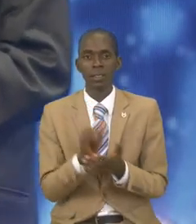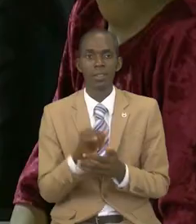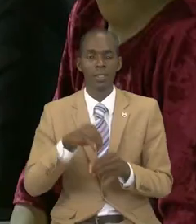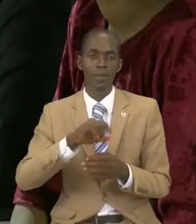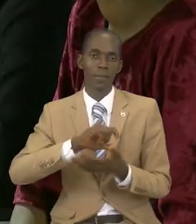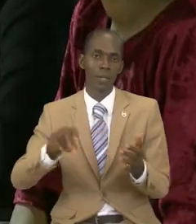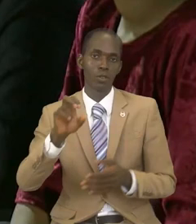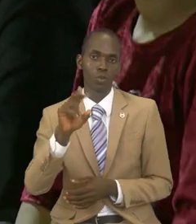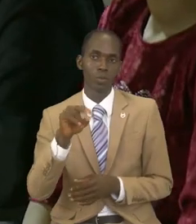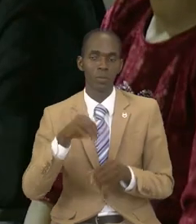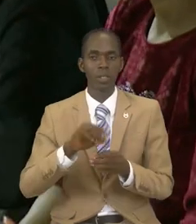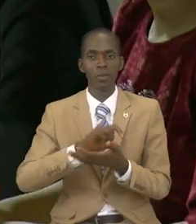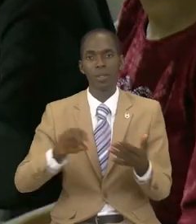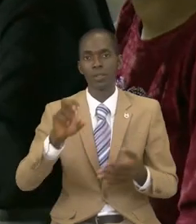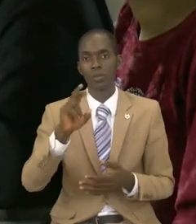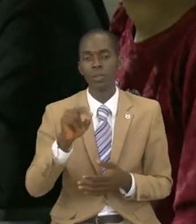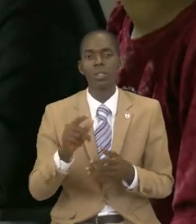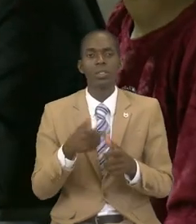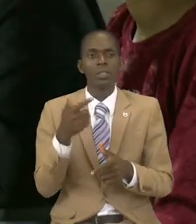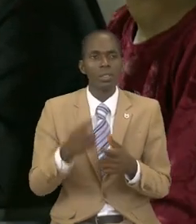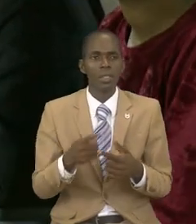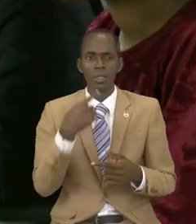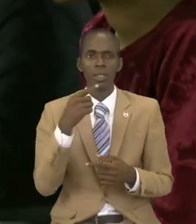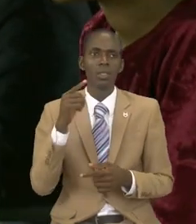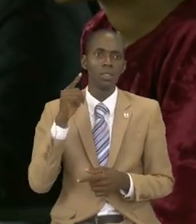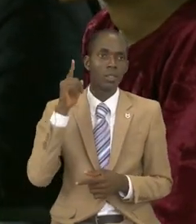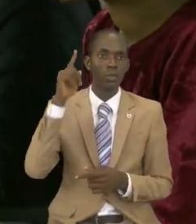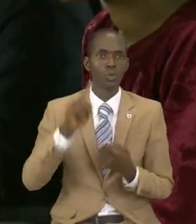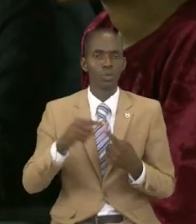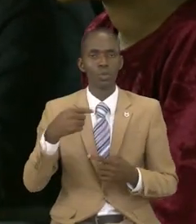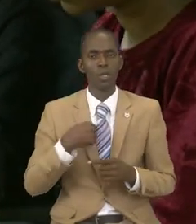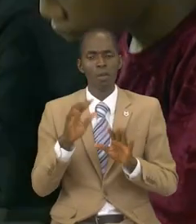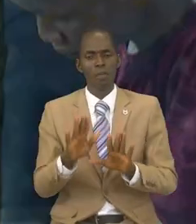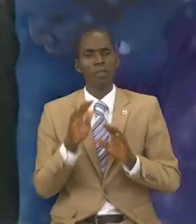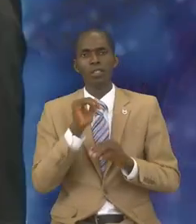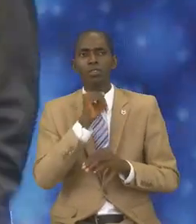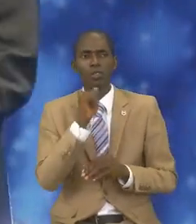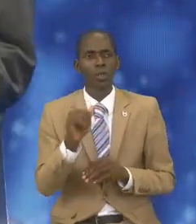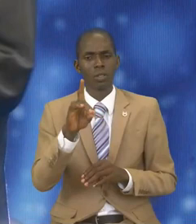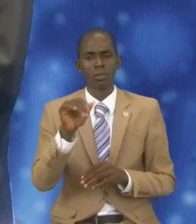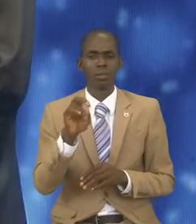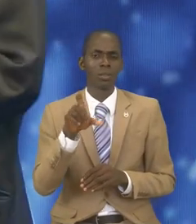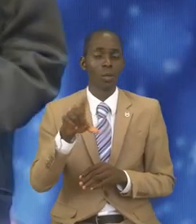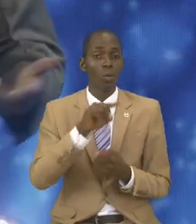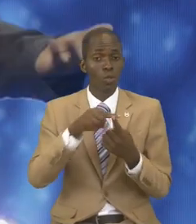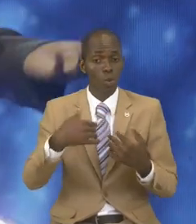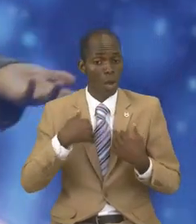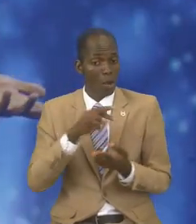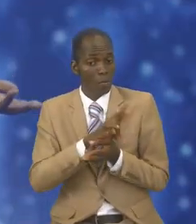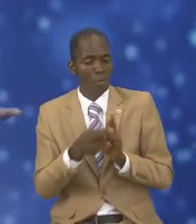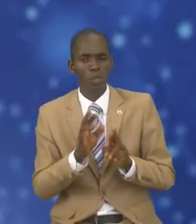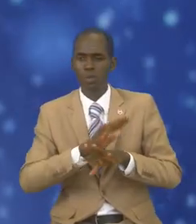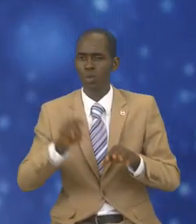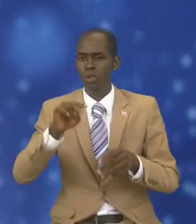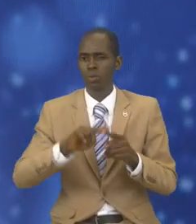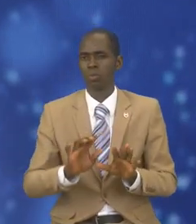12, then said he unto me, fear not, Daniel. When you have repented, fear not. When you believe